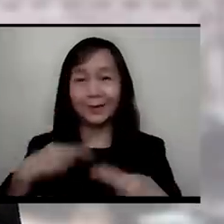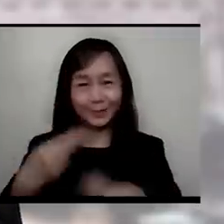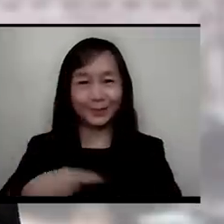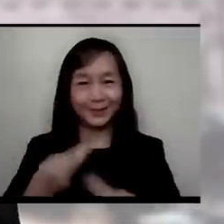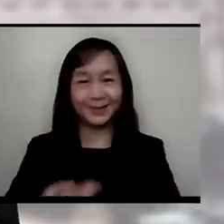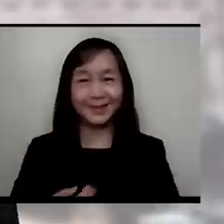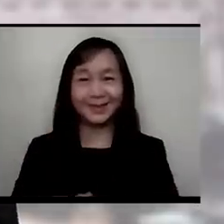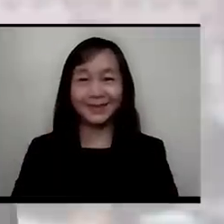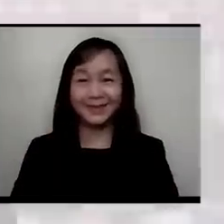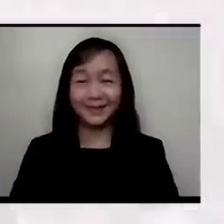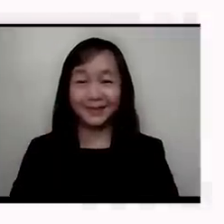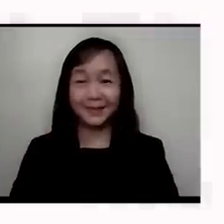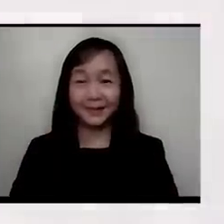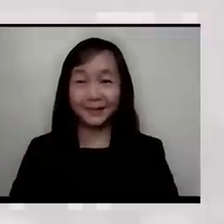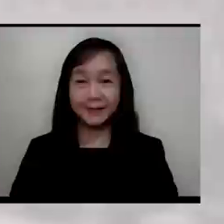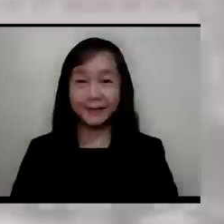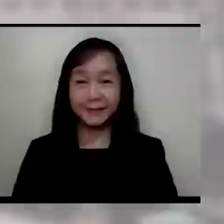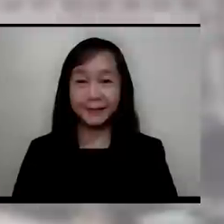rejoiced.